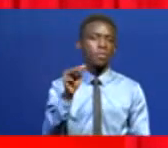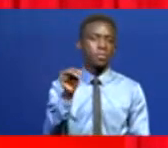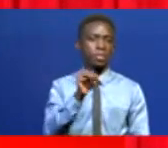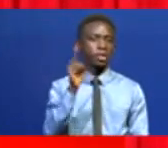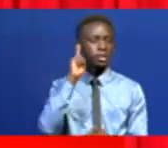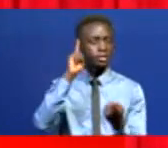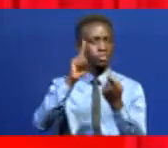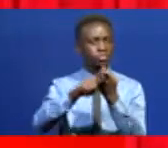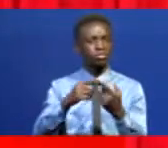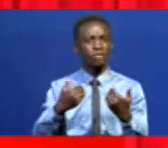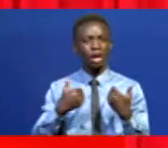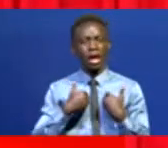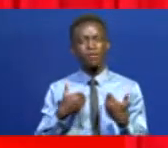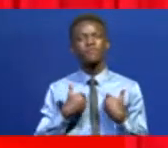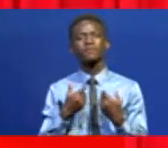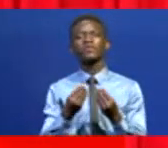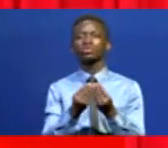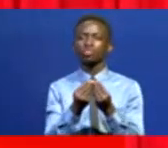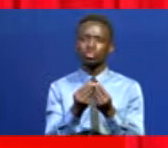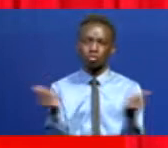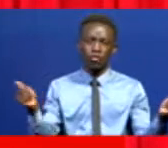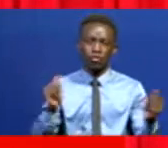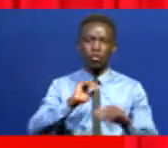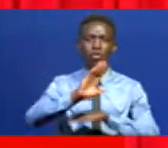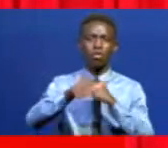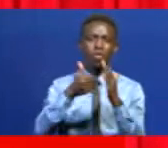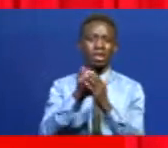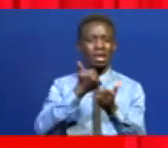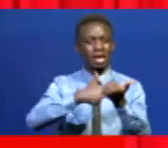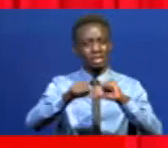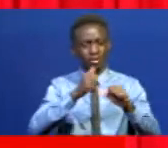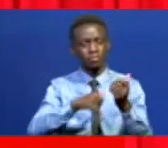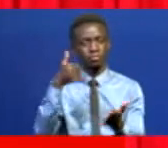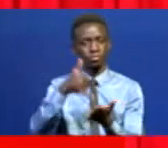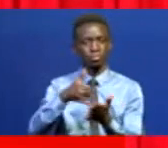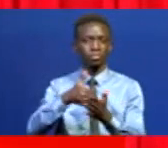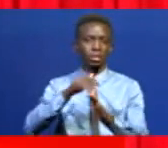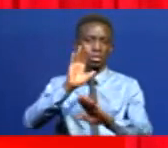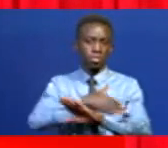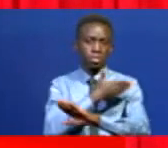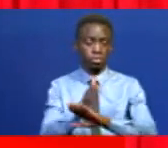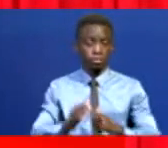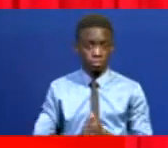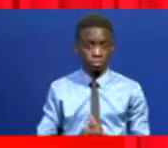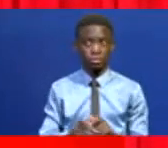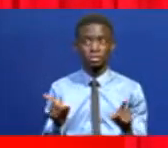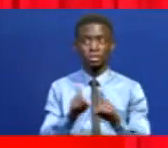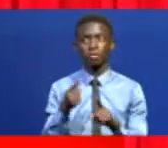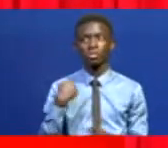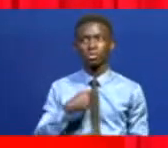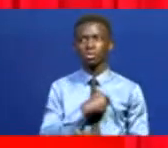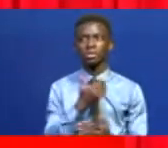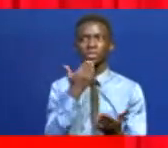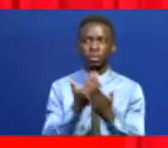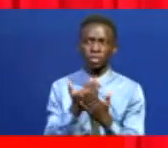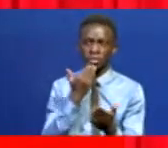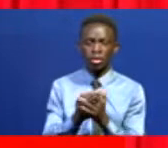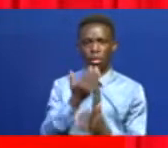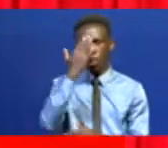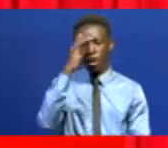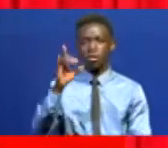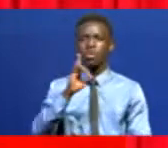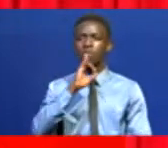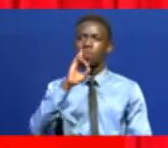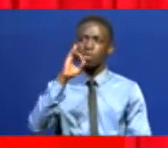all the activities, including music. Your Excellency, we also thank you because of the instructions you issued